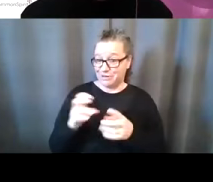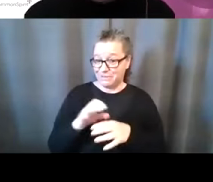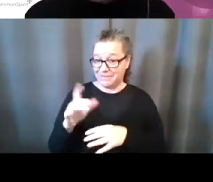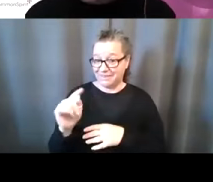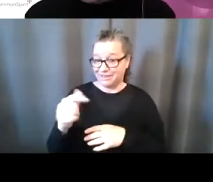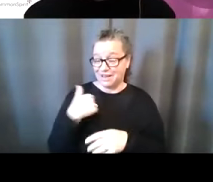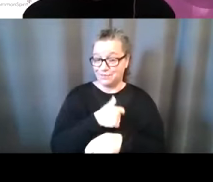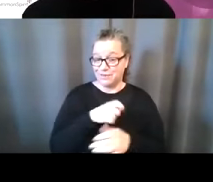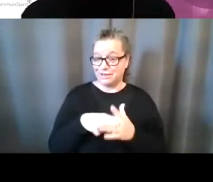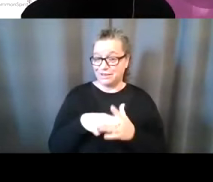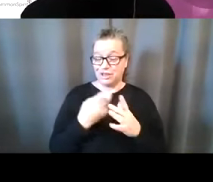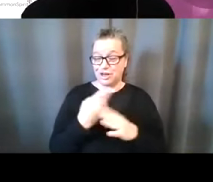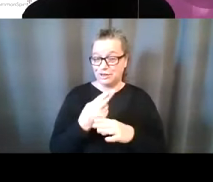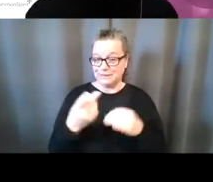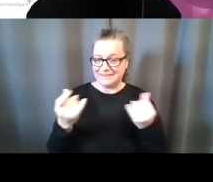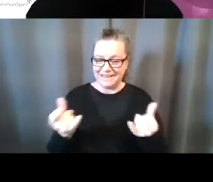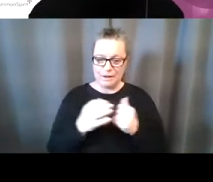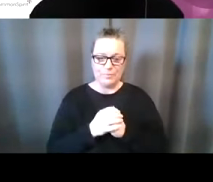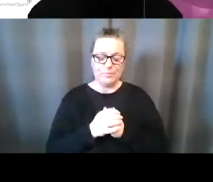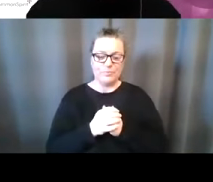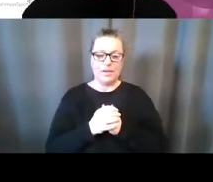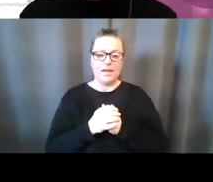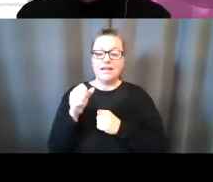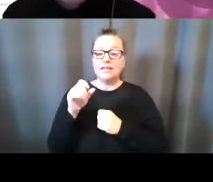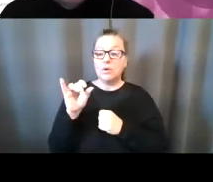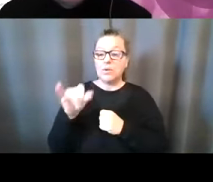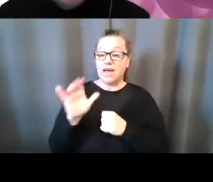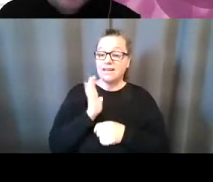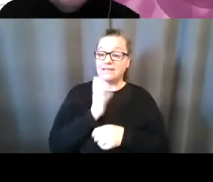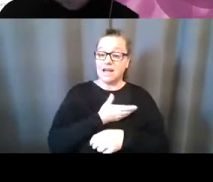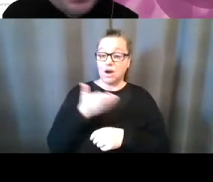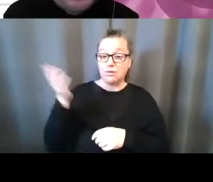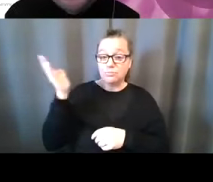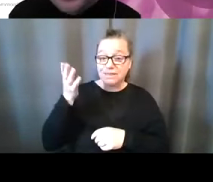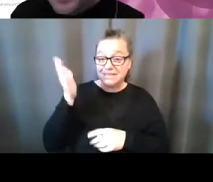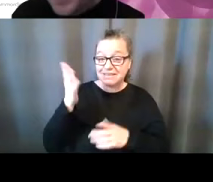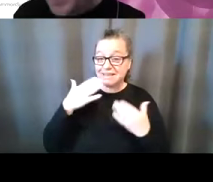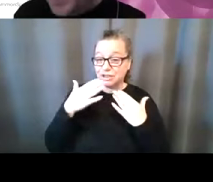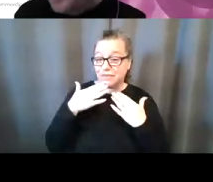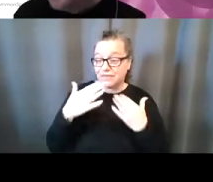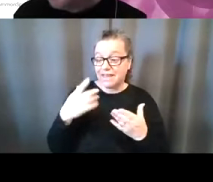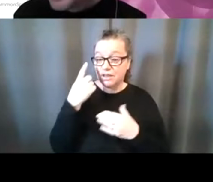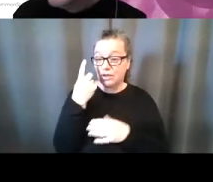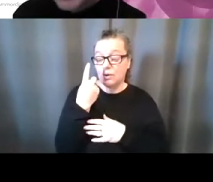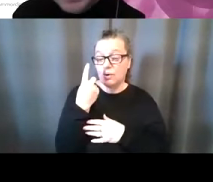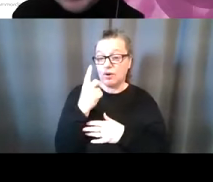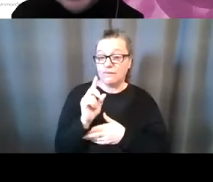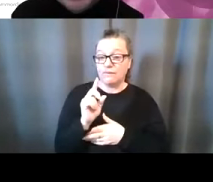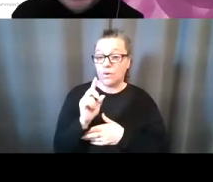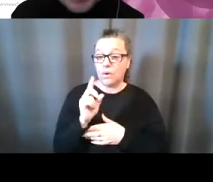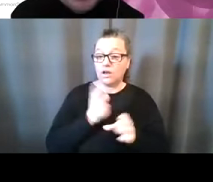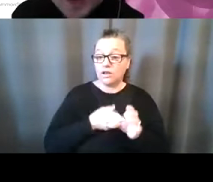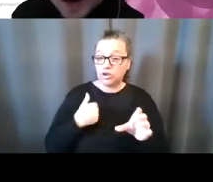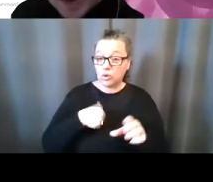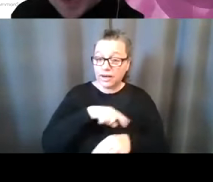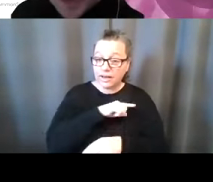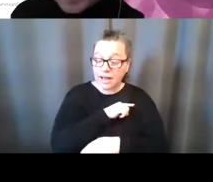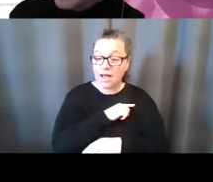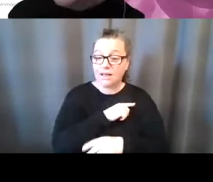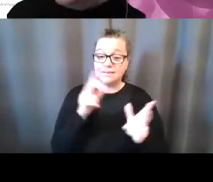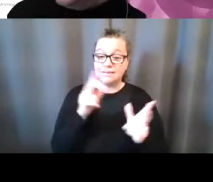start using some of them now. So that is our presentation. Thank you for joining us and kind of hearing